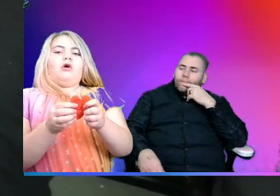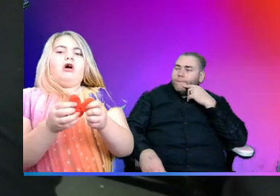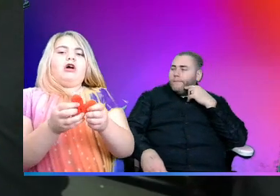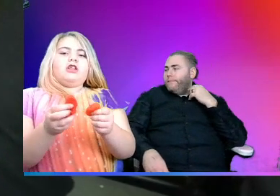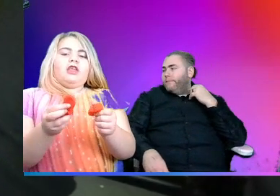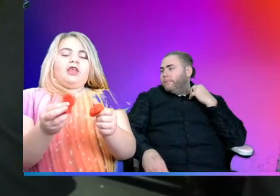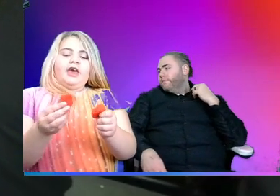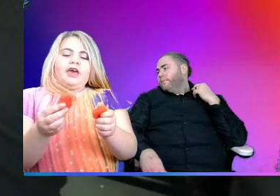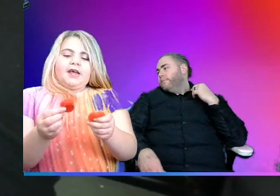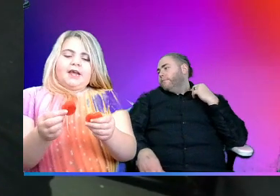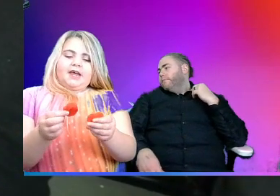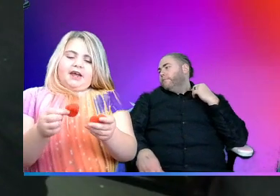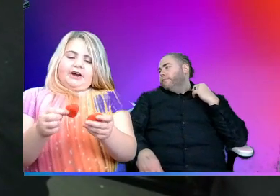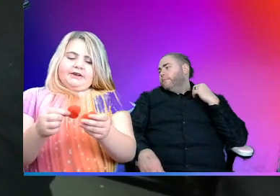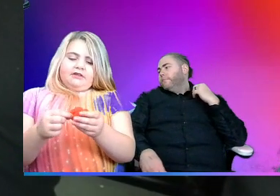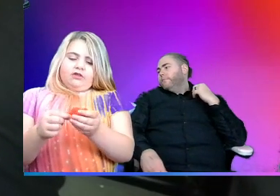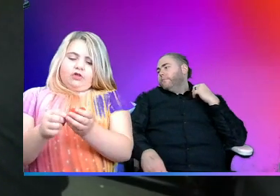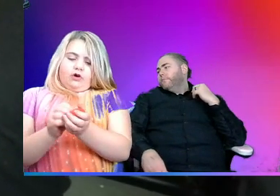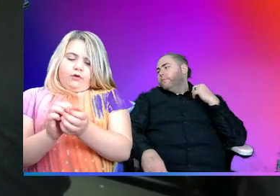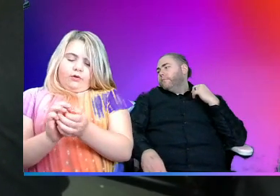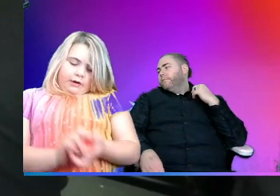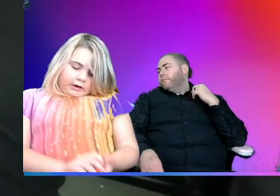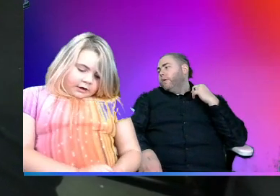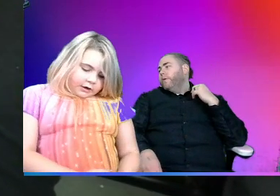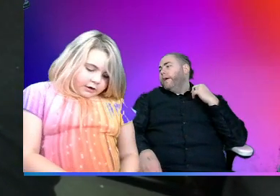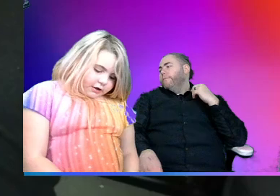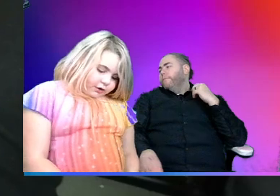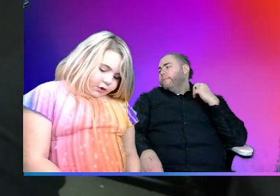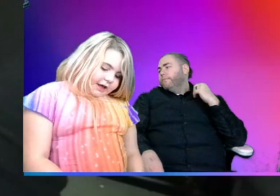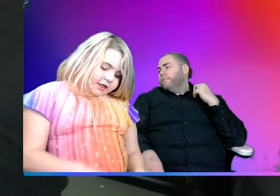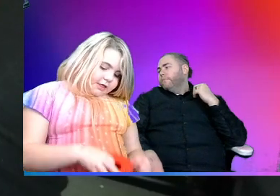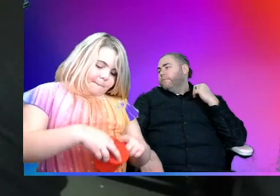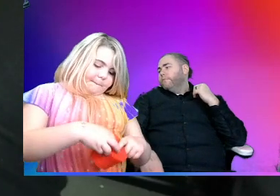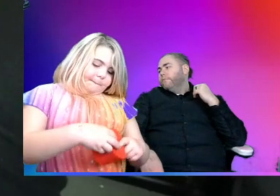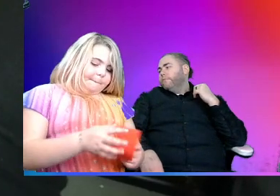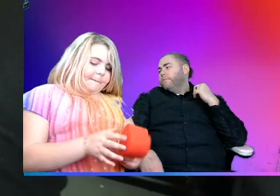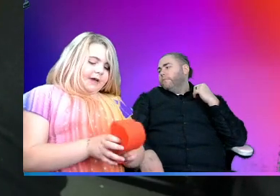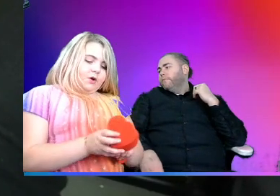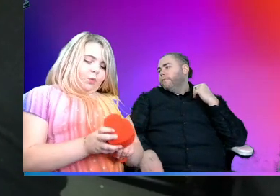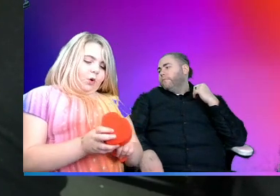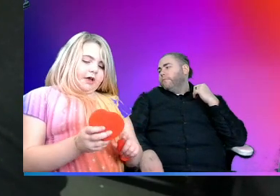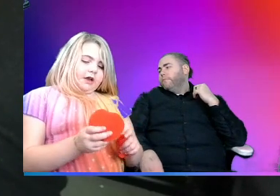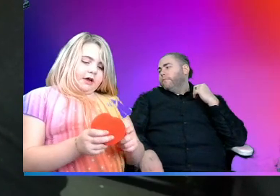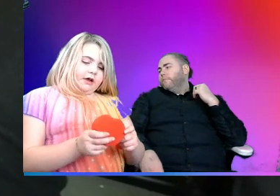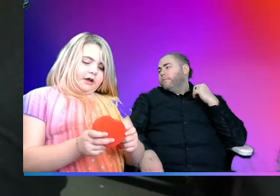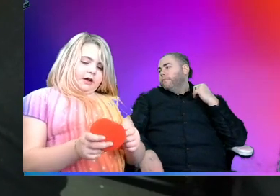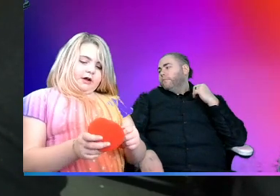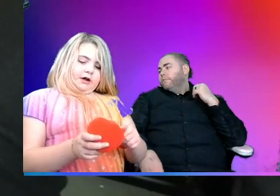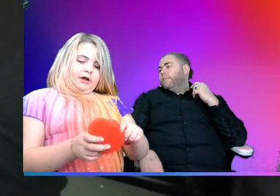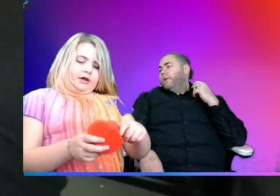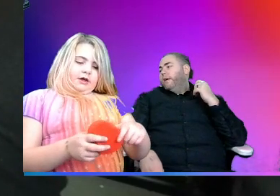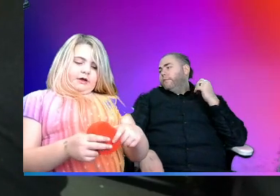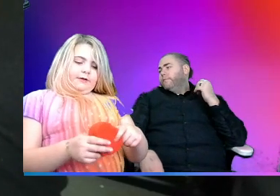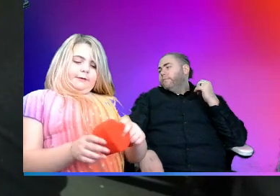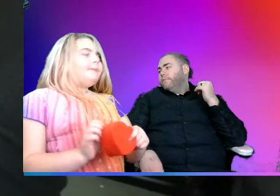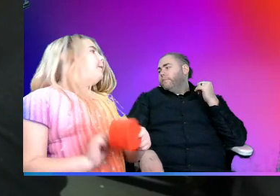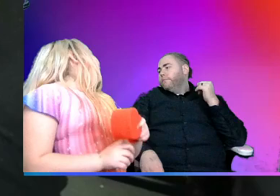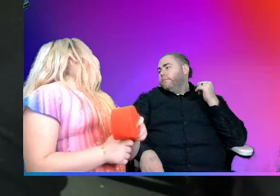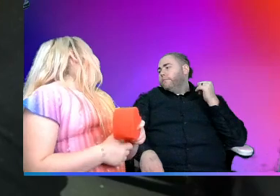sponge ball hearts. And so... Oh, yeah? You take the big one.